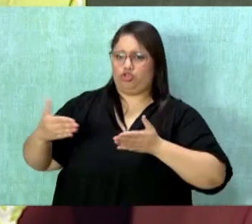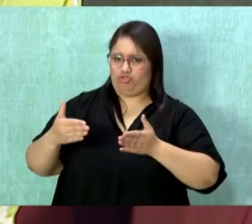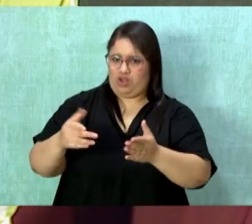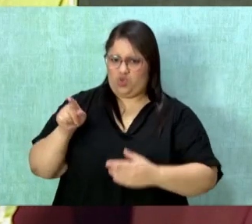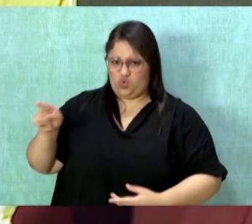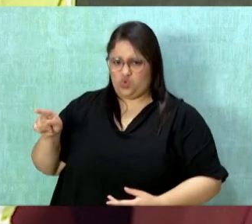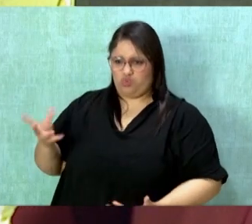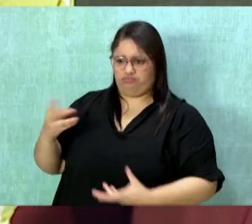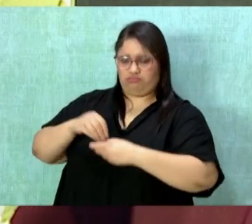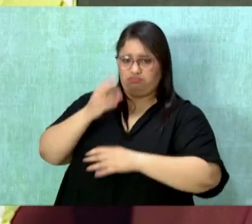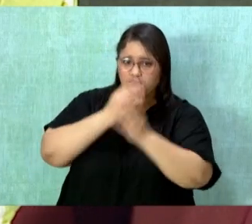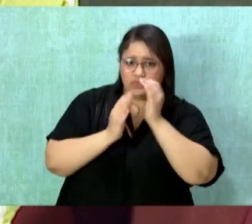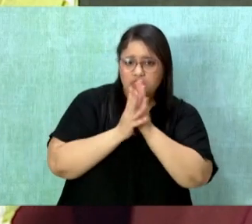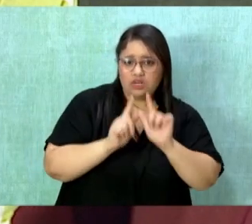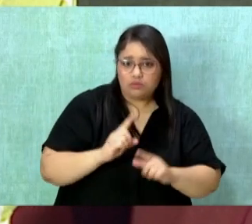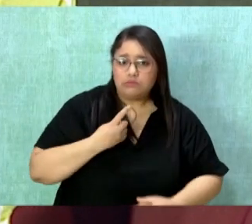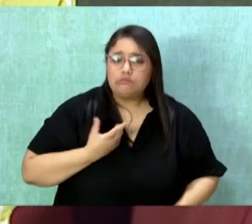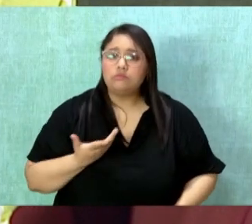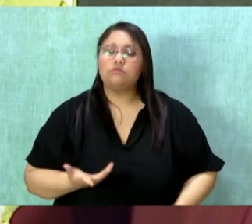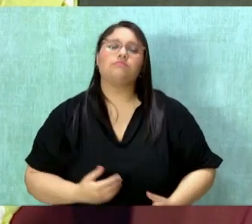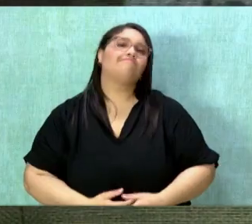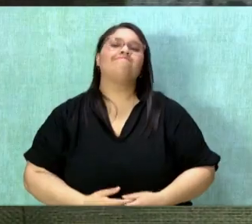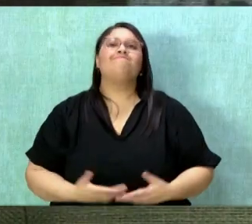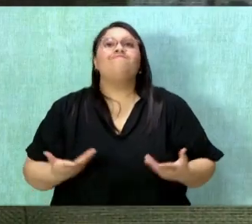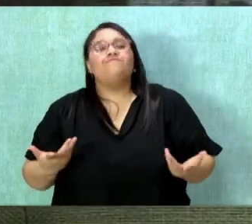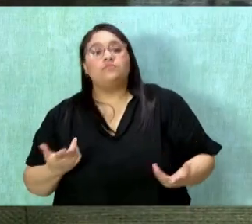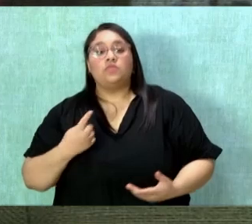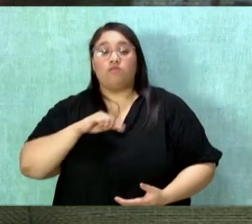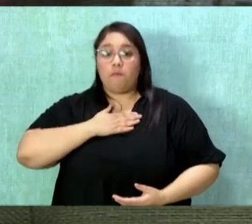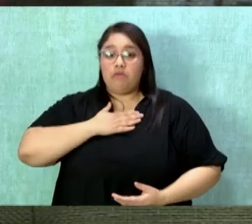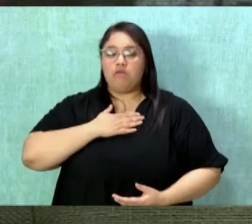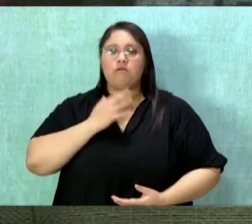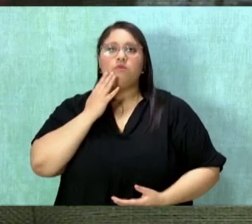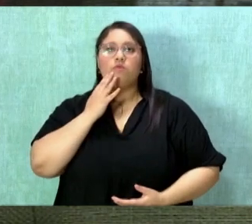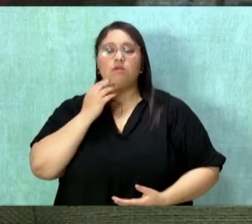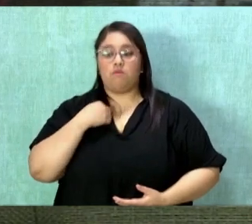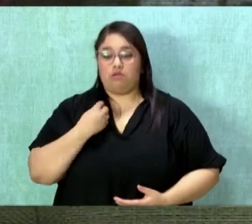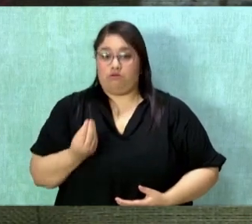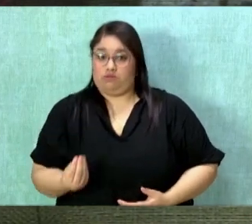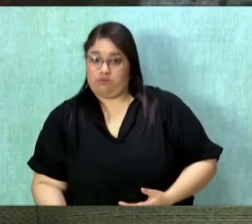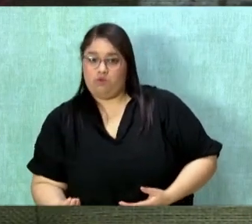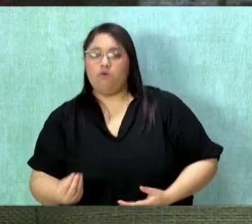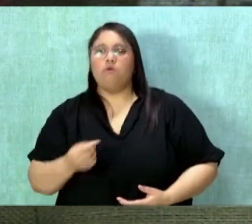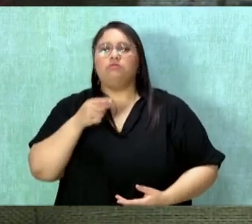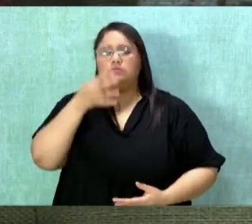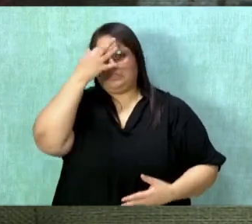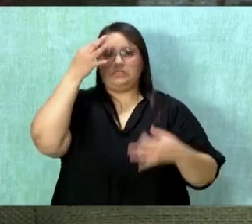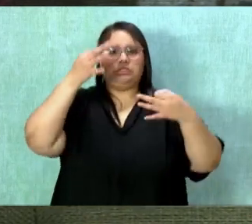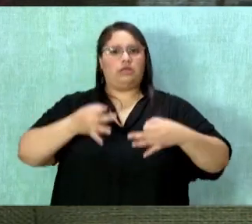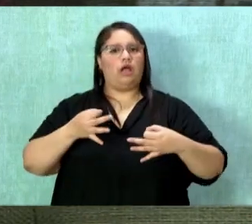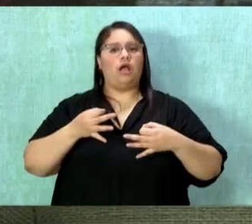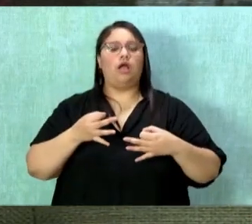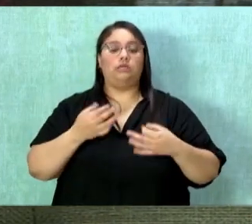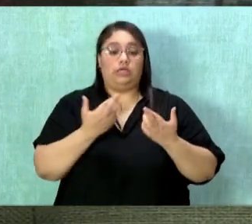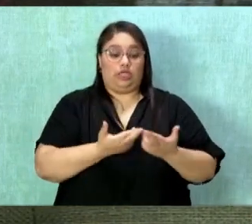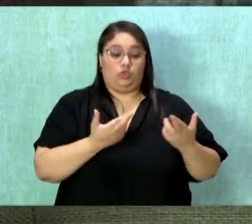did you ever get to learn sign language? So for me, when I was little, the decision was made that all of